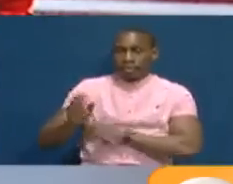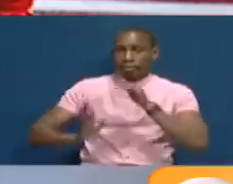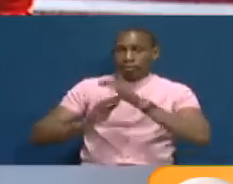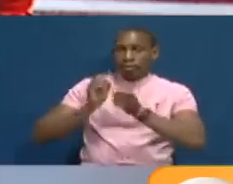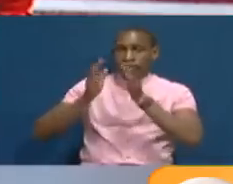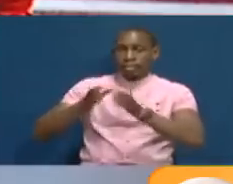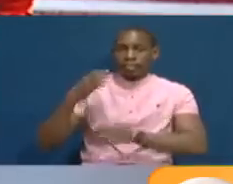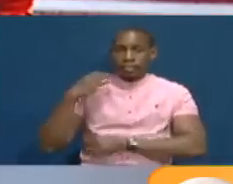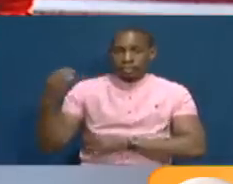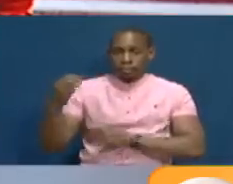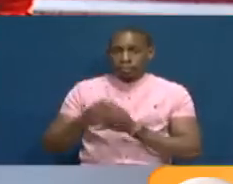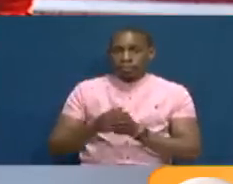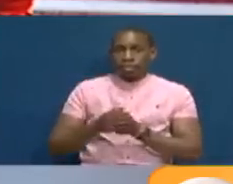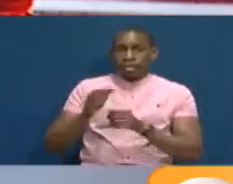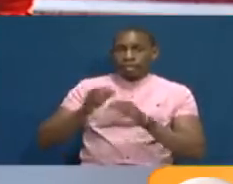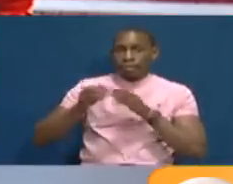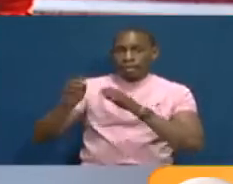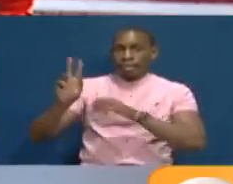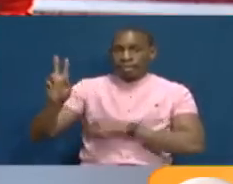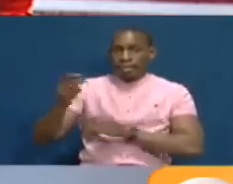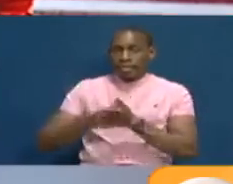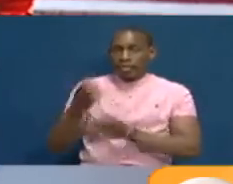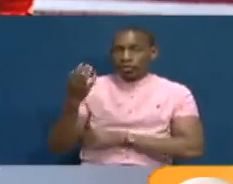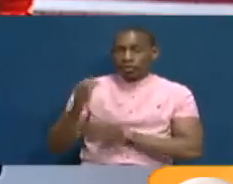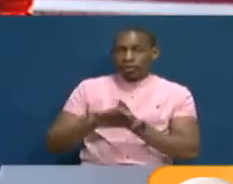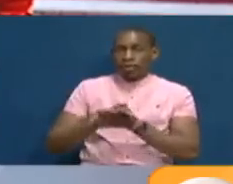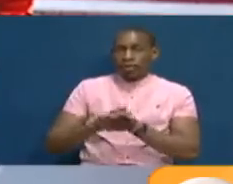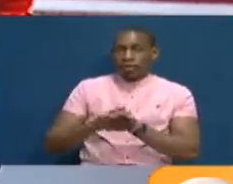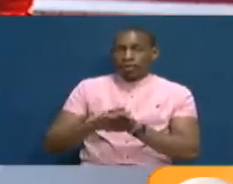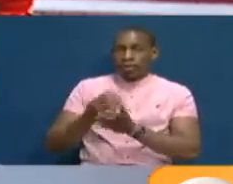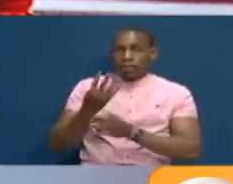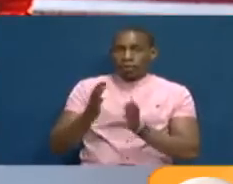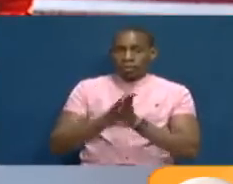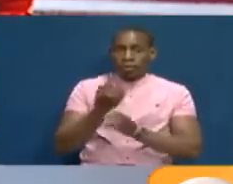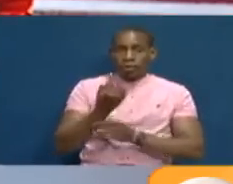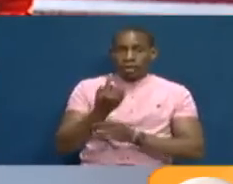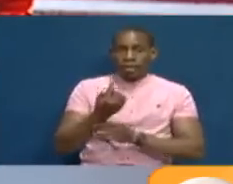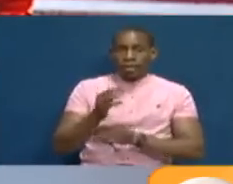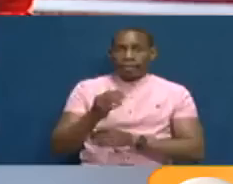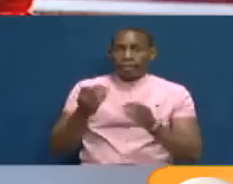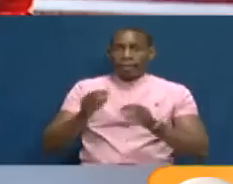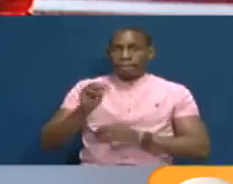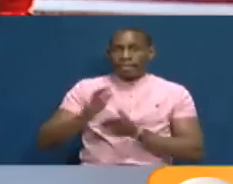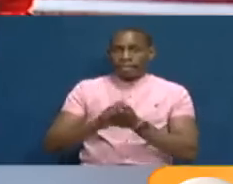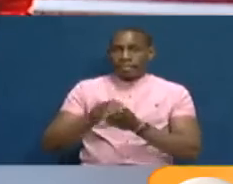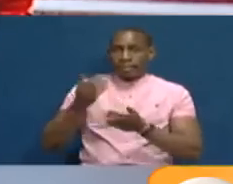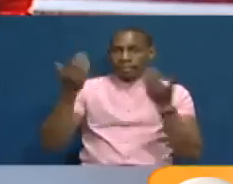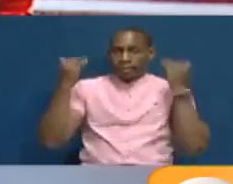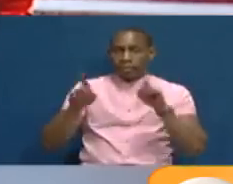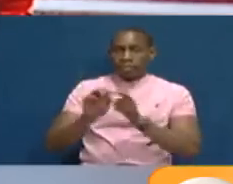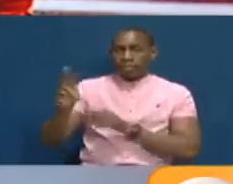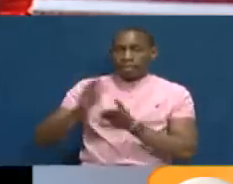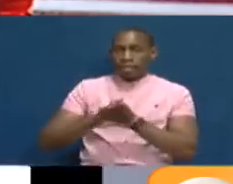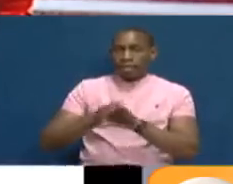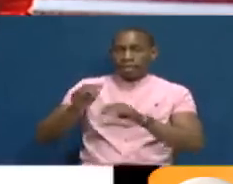Senior Athletics Championships as he led Kenya to gold in the 4x100 meters final. Kenya also bagged one